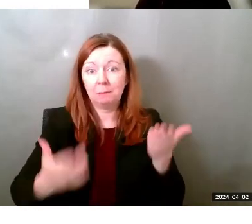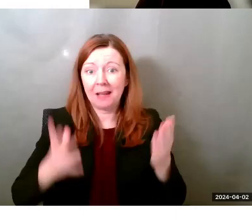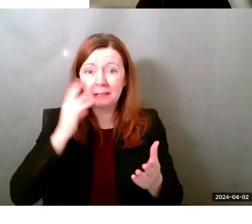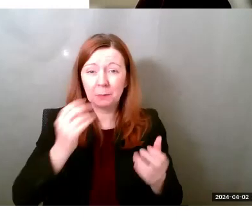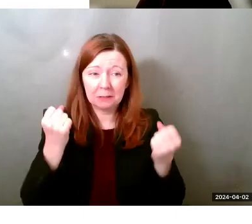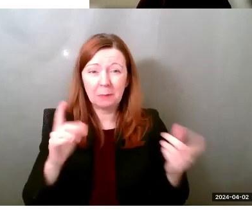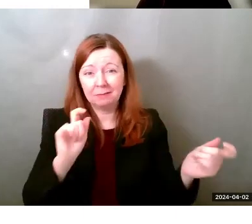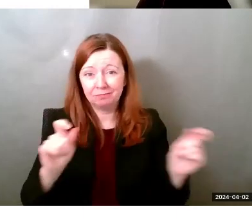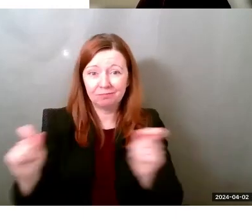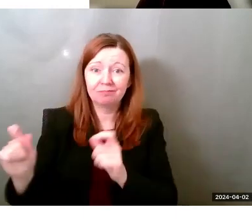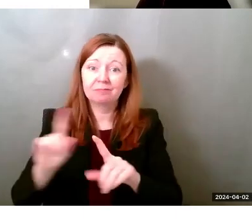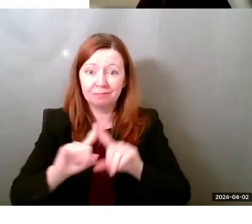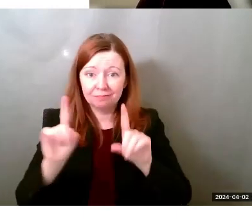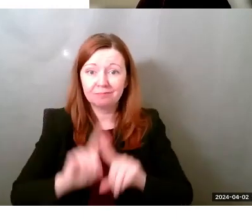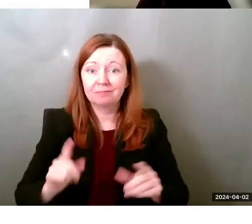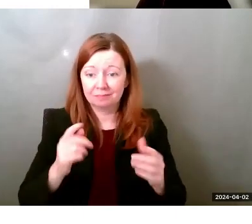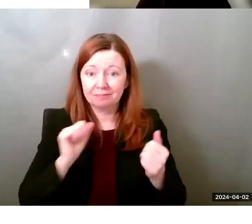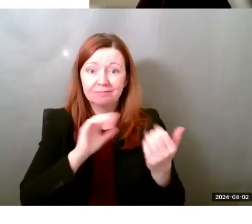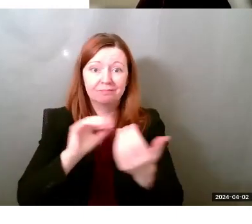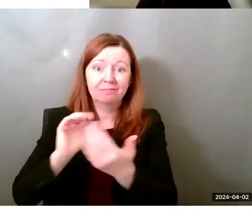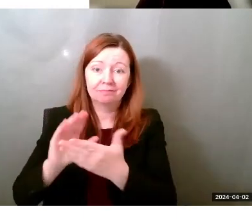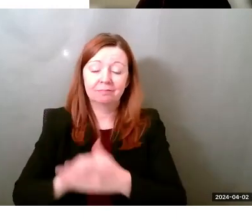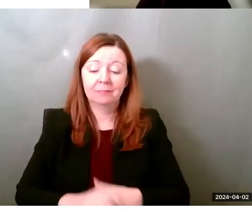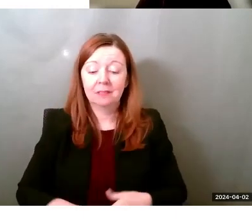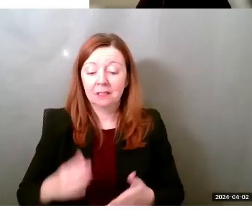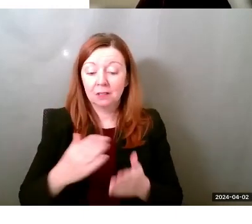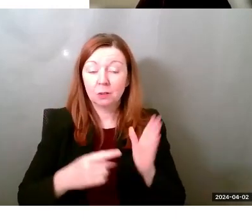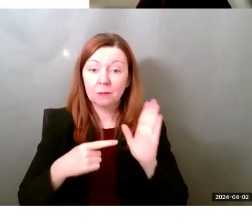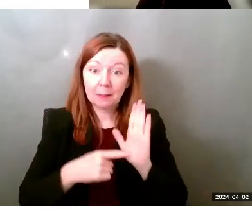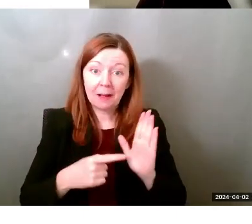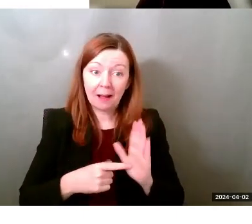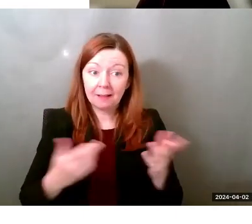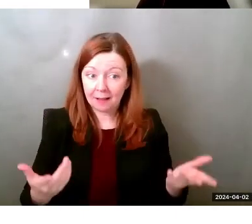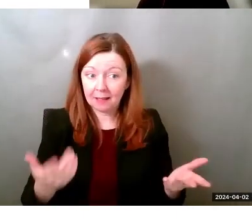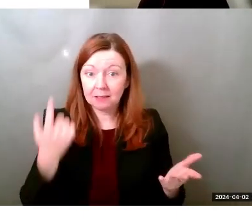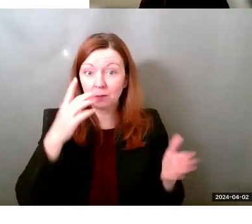experience. So some of the highlights of the plan